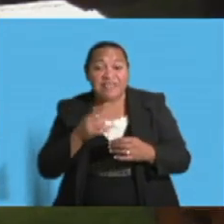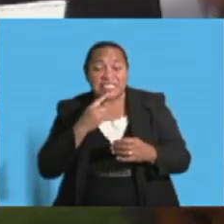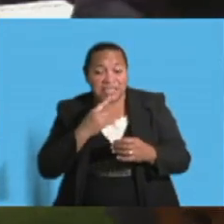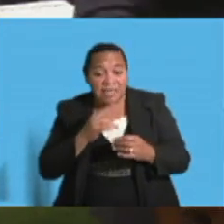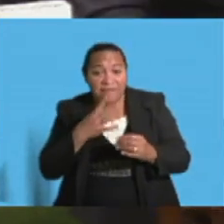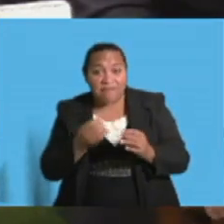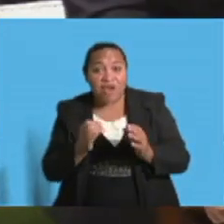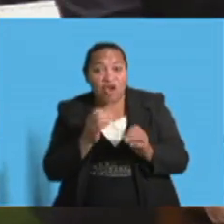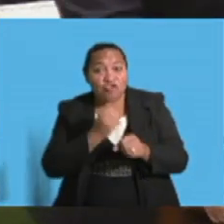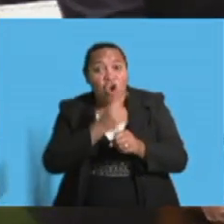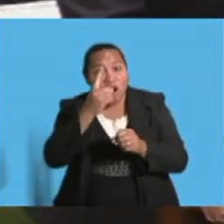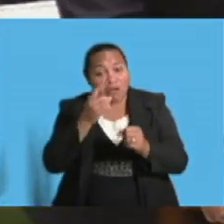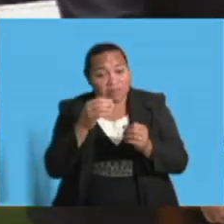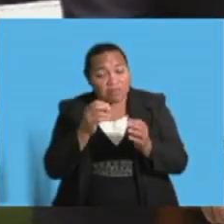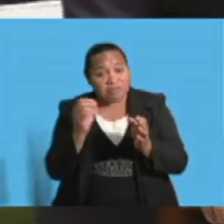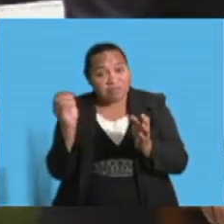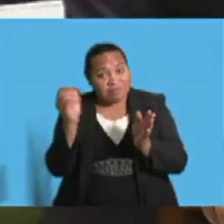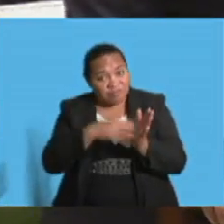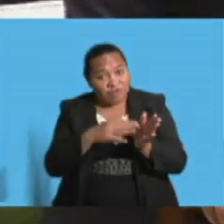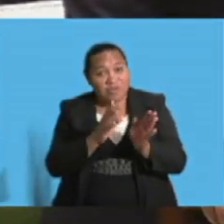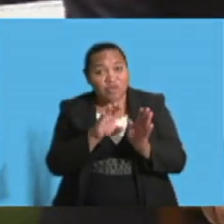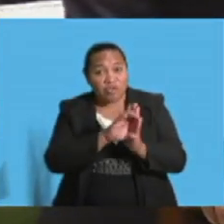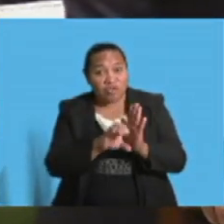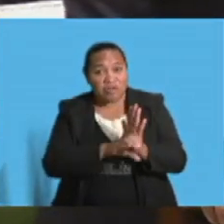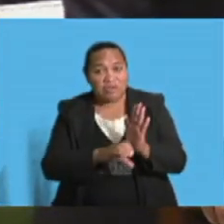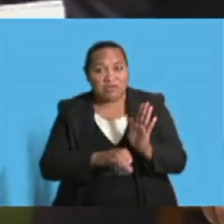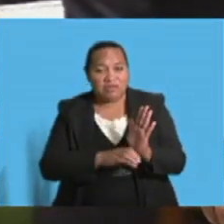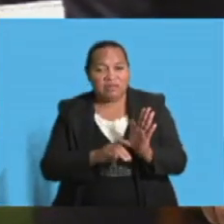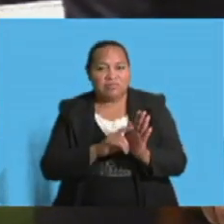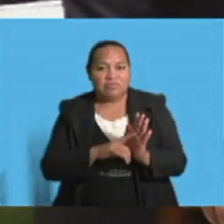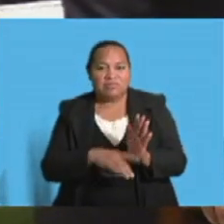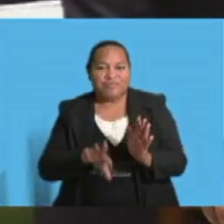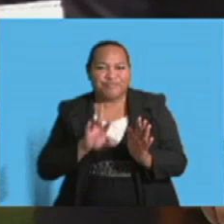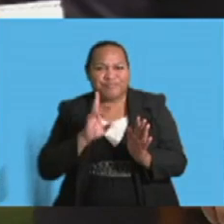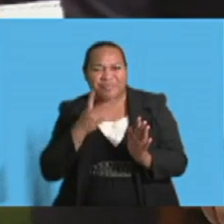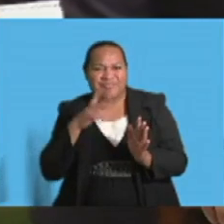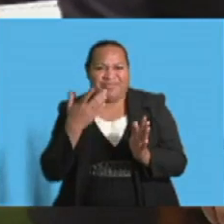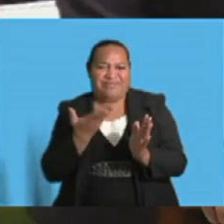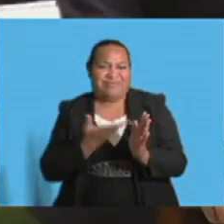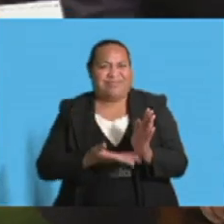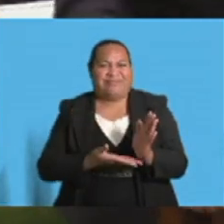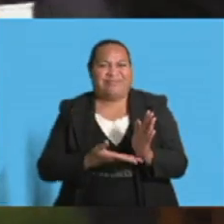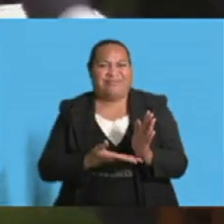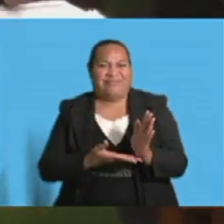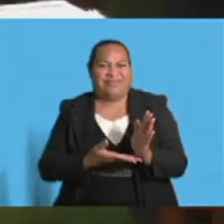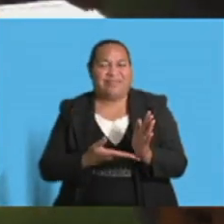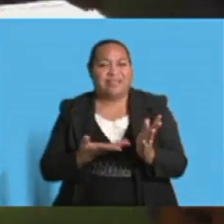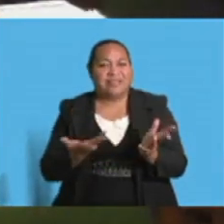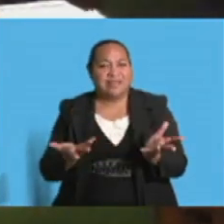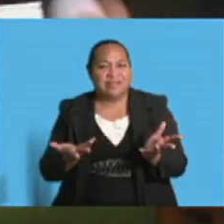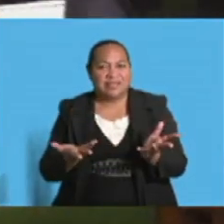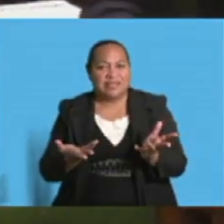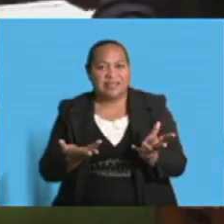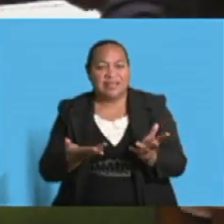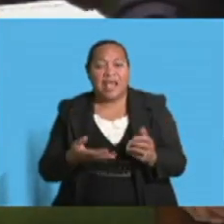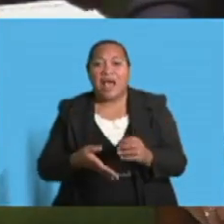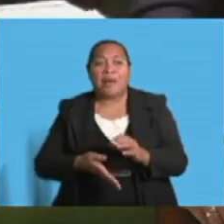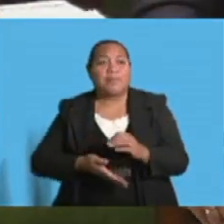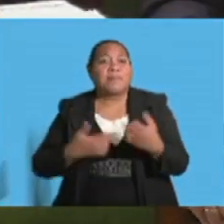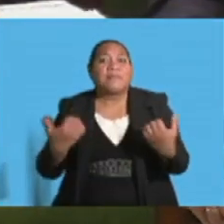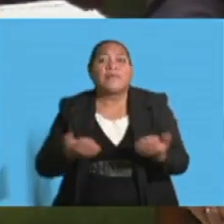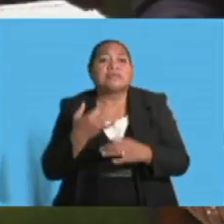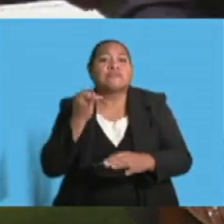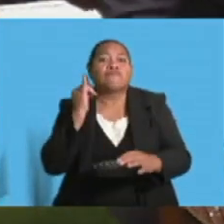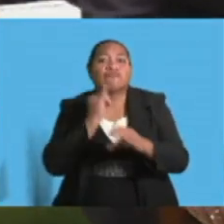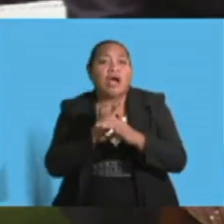previous constitutions, what shenanigans took place too. Madam Speaker, we had such a high crime rate. We did not have the yellow